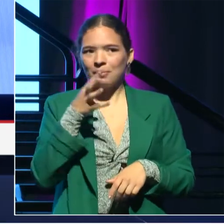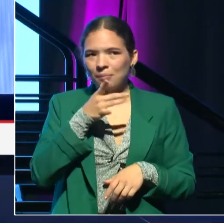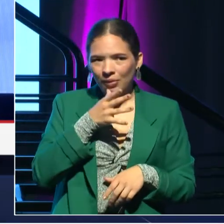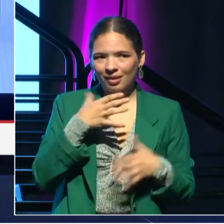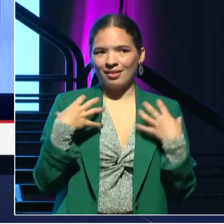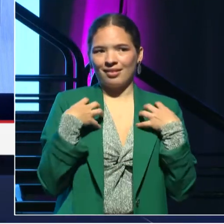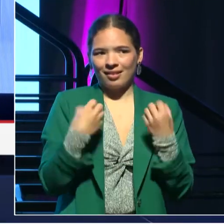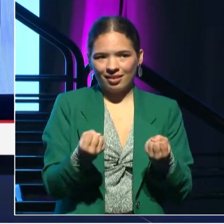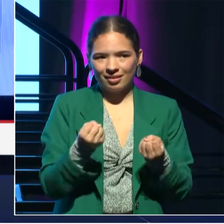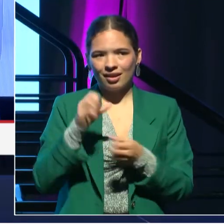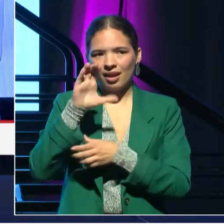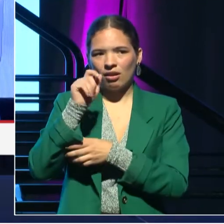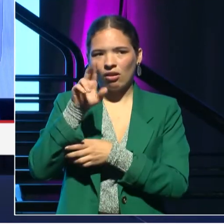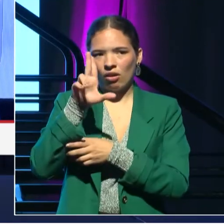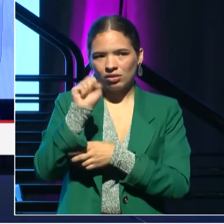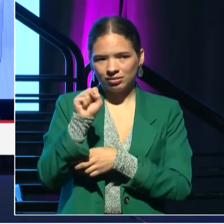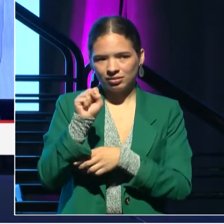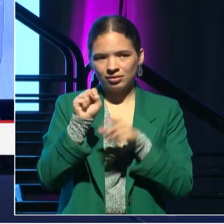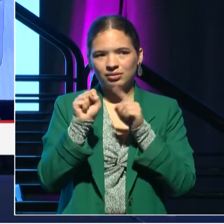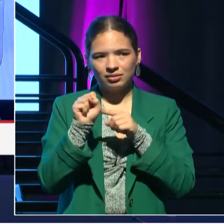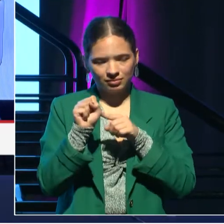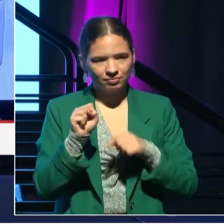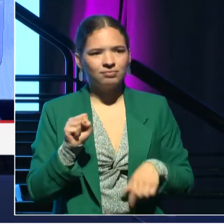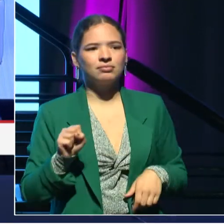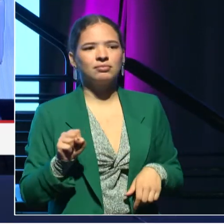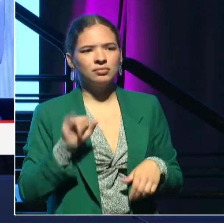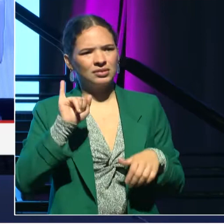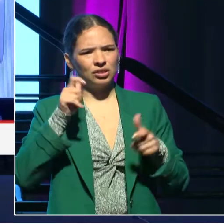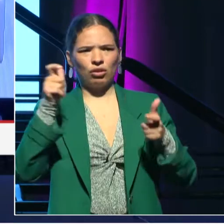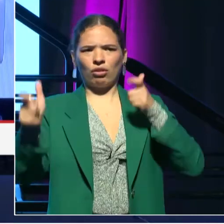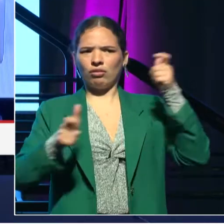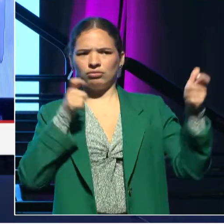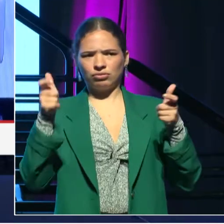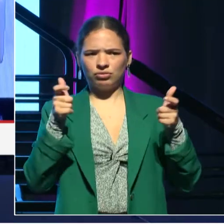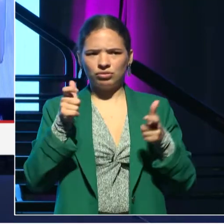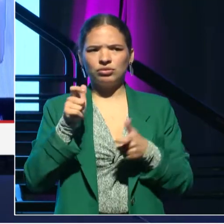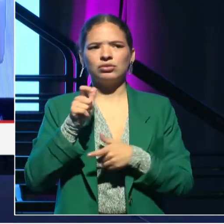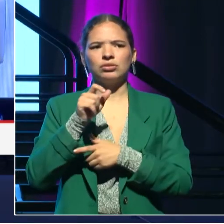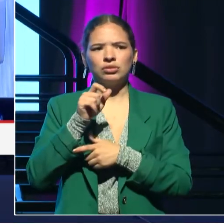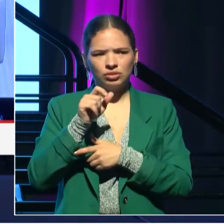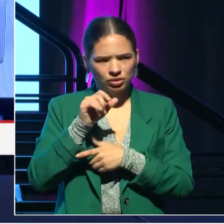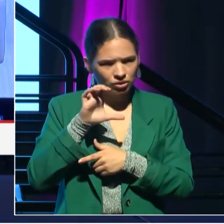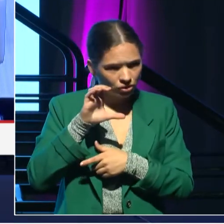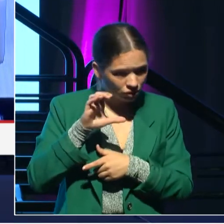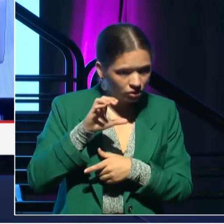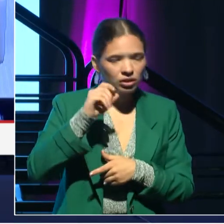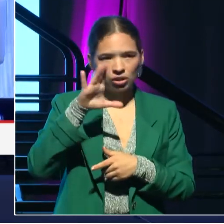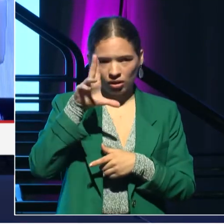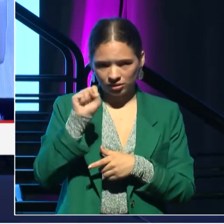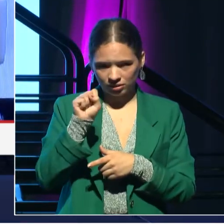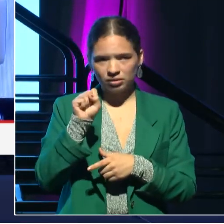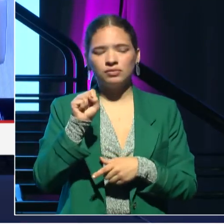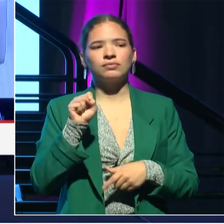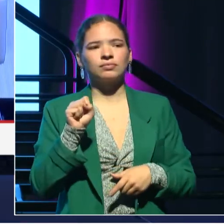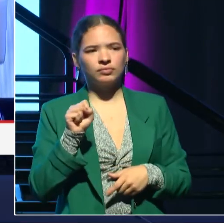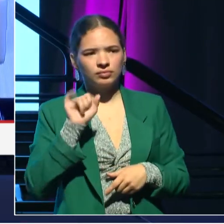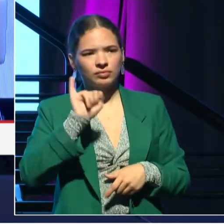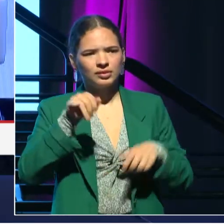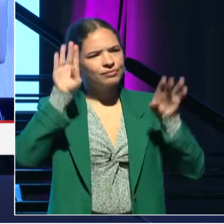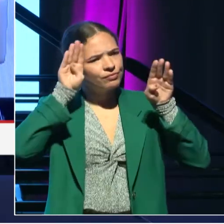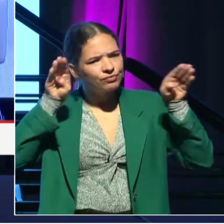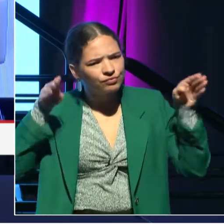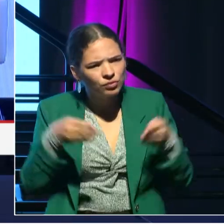of the largest bipartisan caucuses in the United States Congress, exclusively focused on ending our nation's maternal